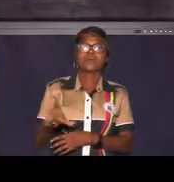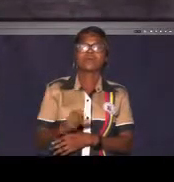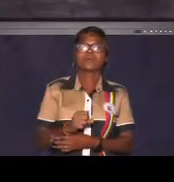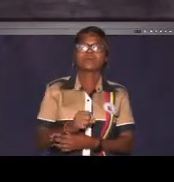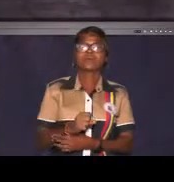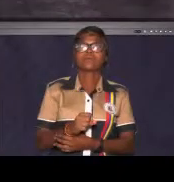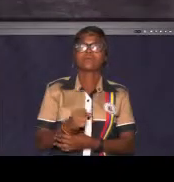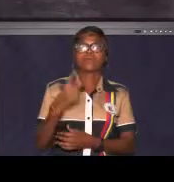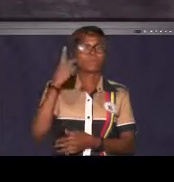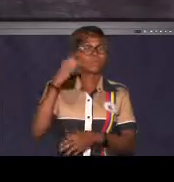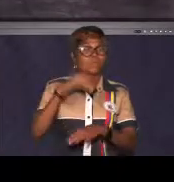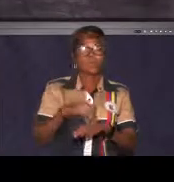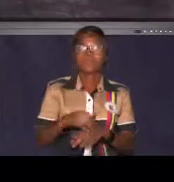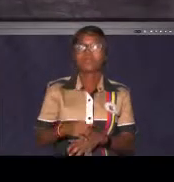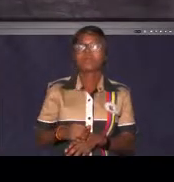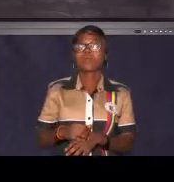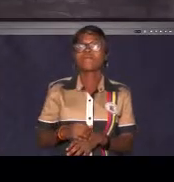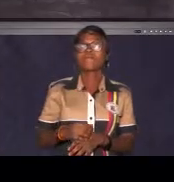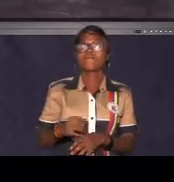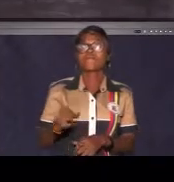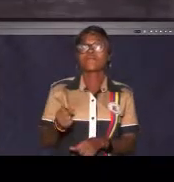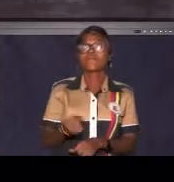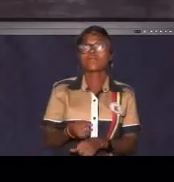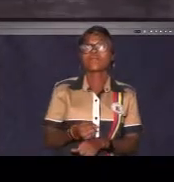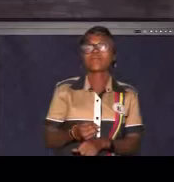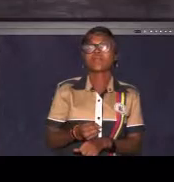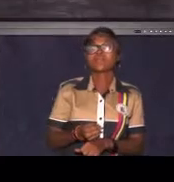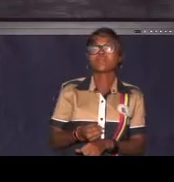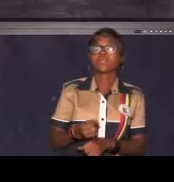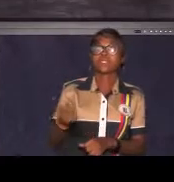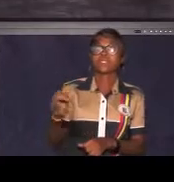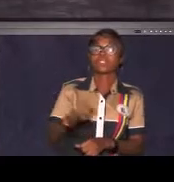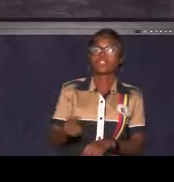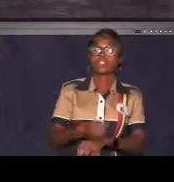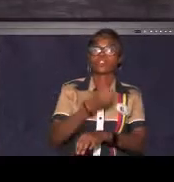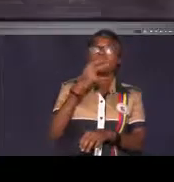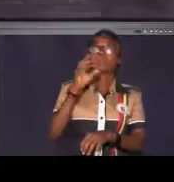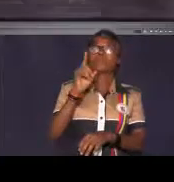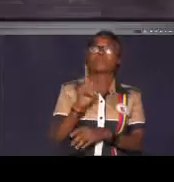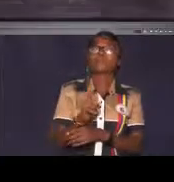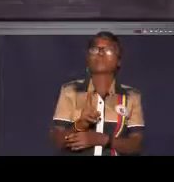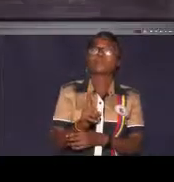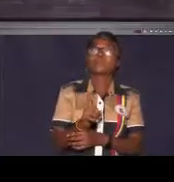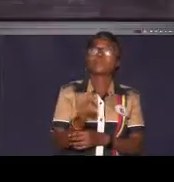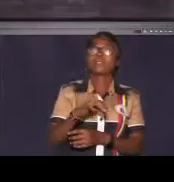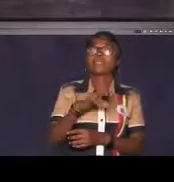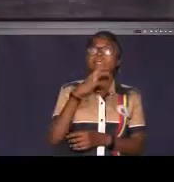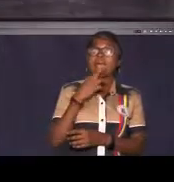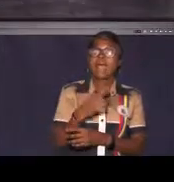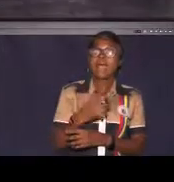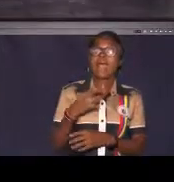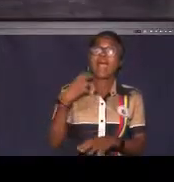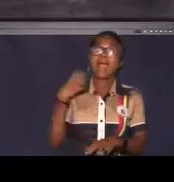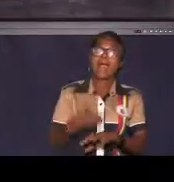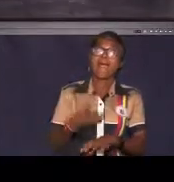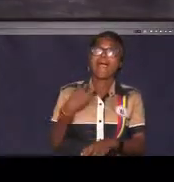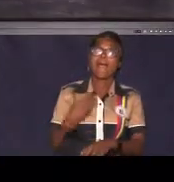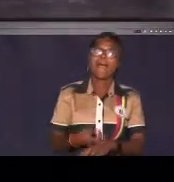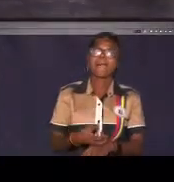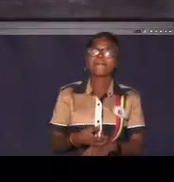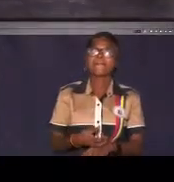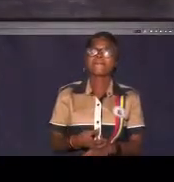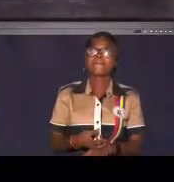solid minerals. Let's look at them. First of all, let's look at the solid minerals. They